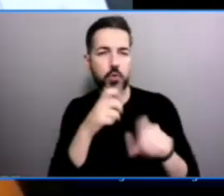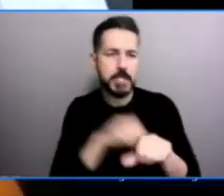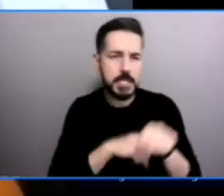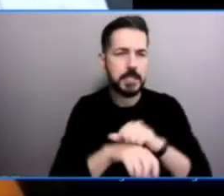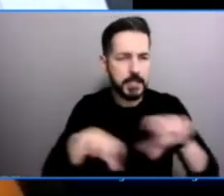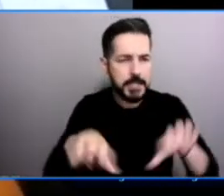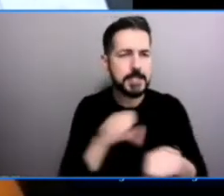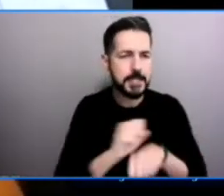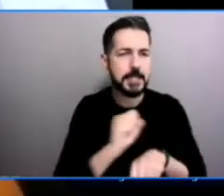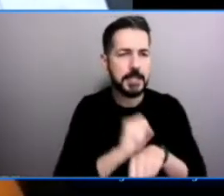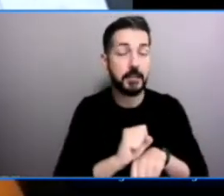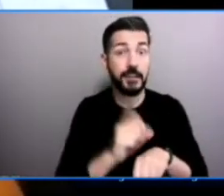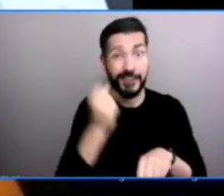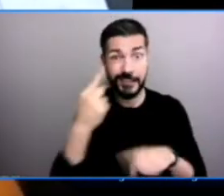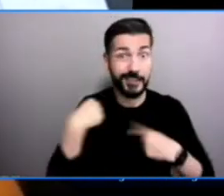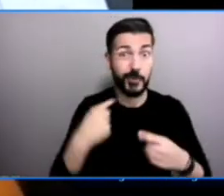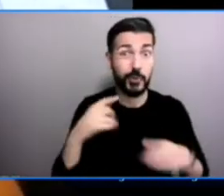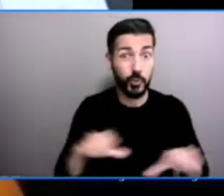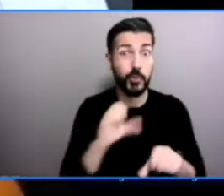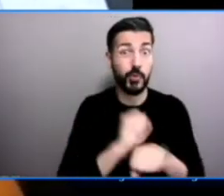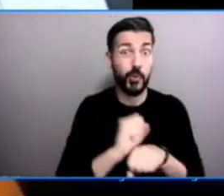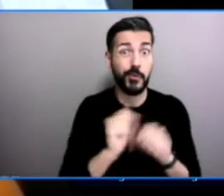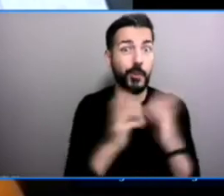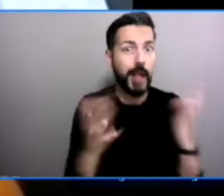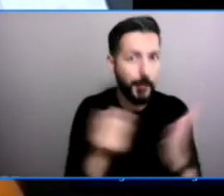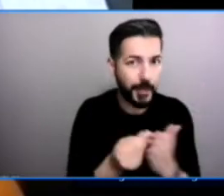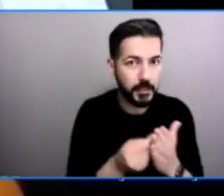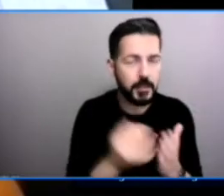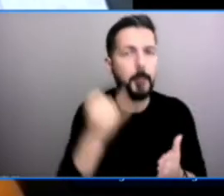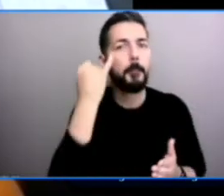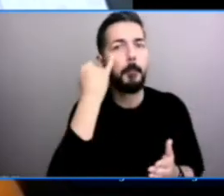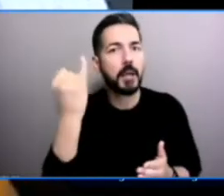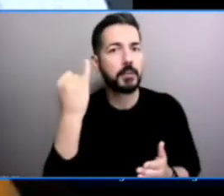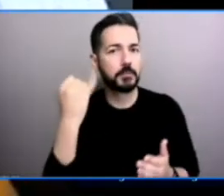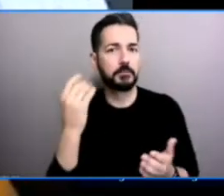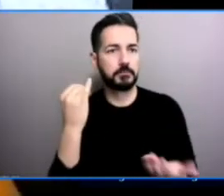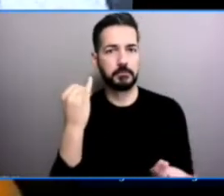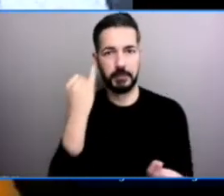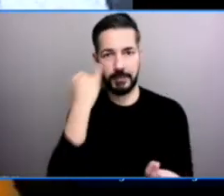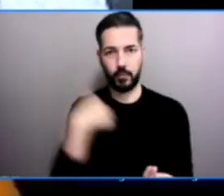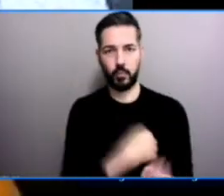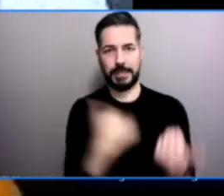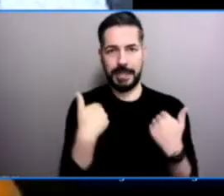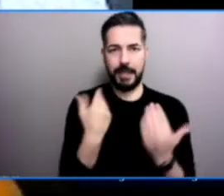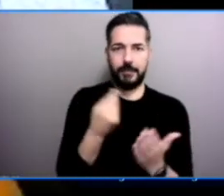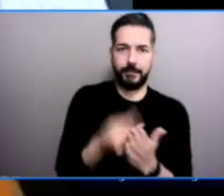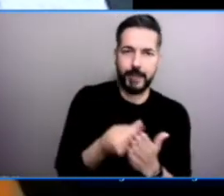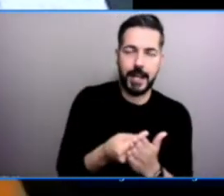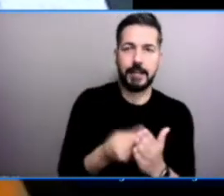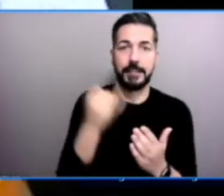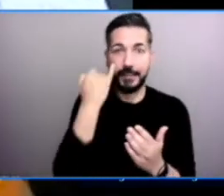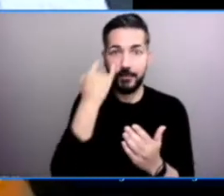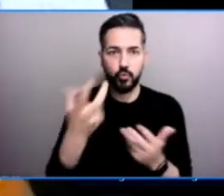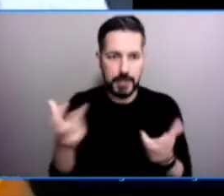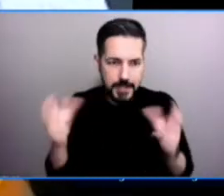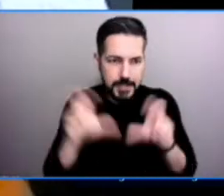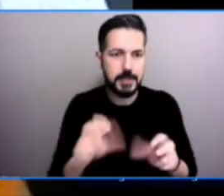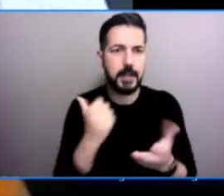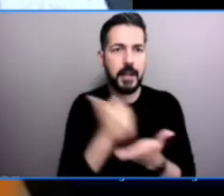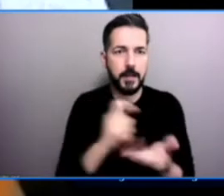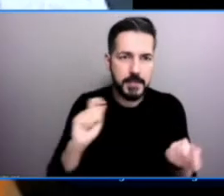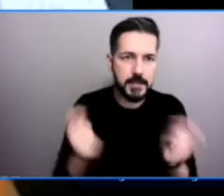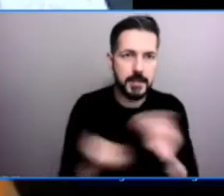marginalized, and that there's so much oppression and suffering here, and look at it as an opportunity. If you truly are trying to make things better, then you really